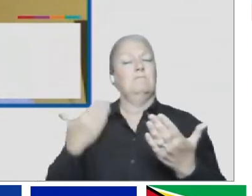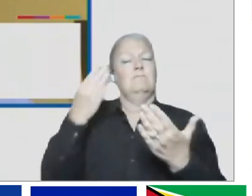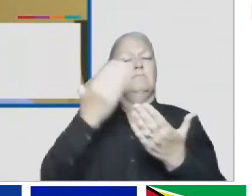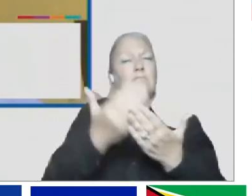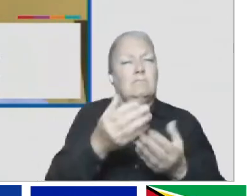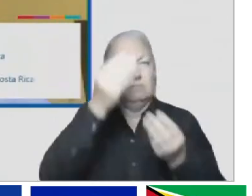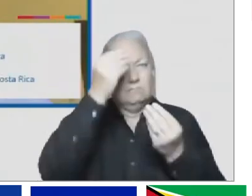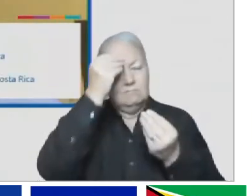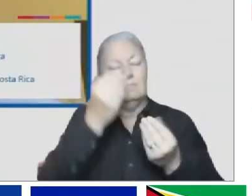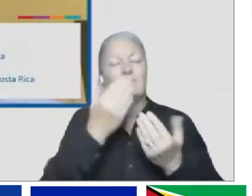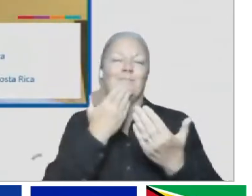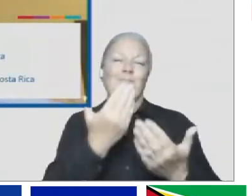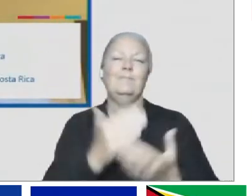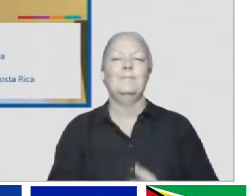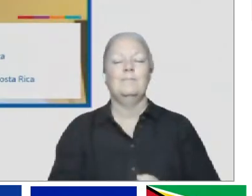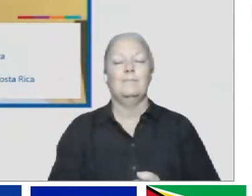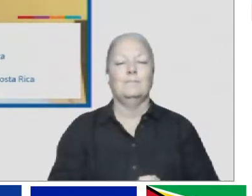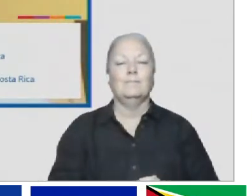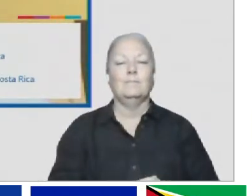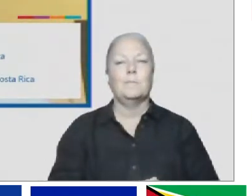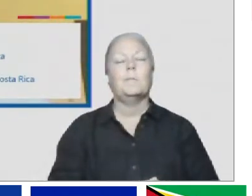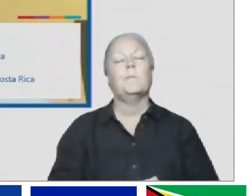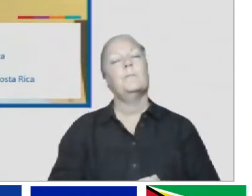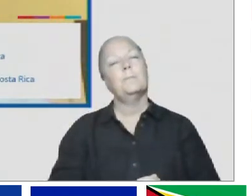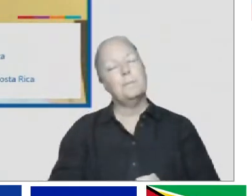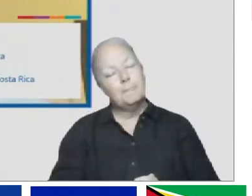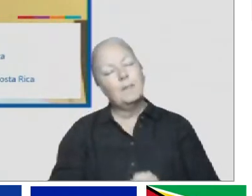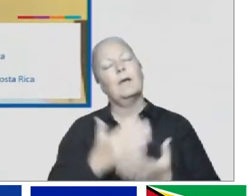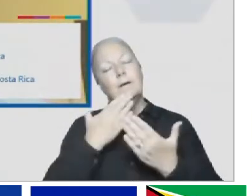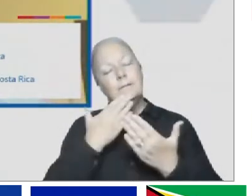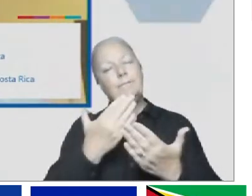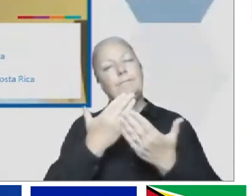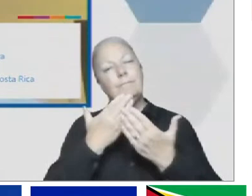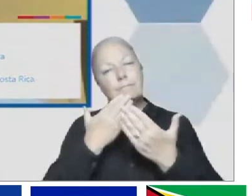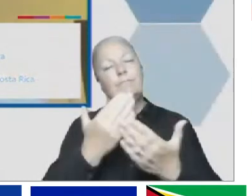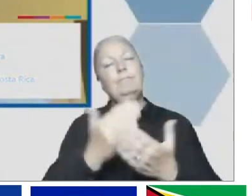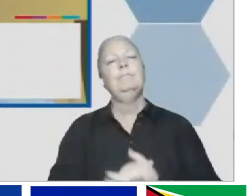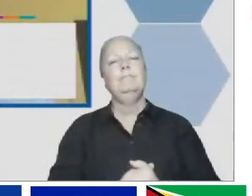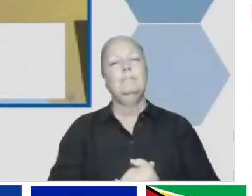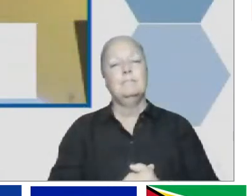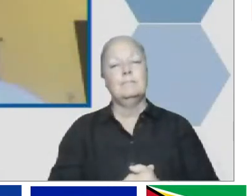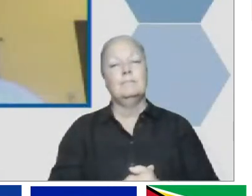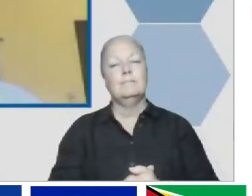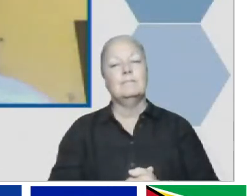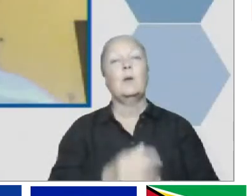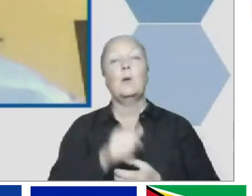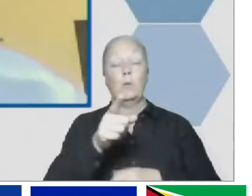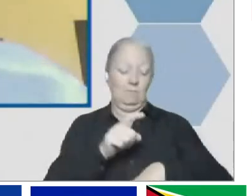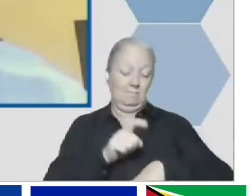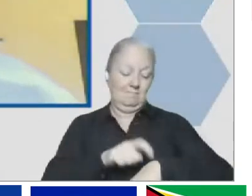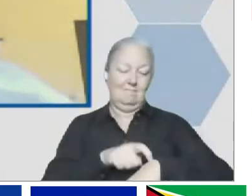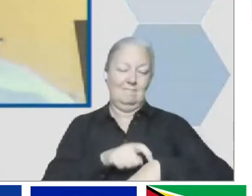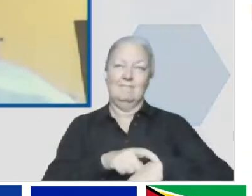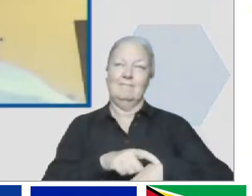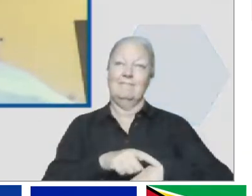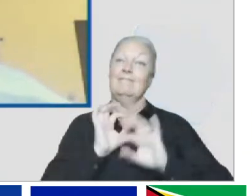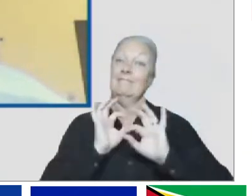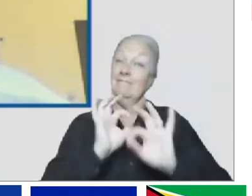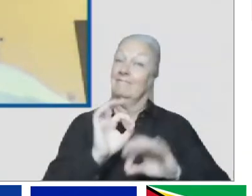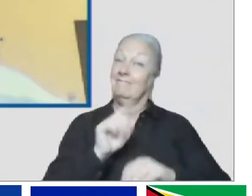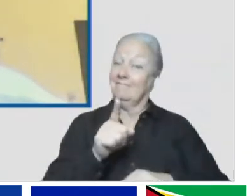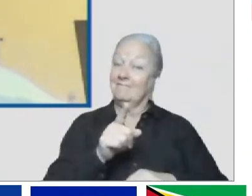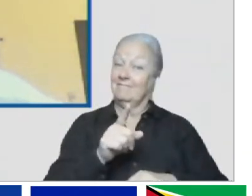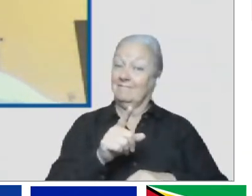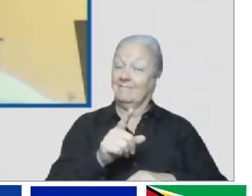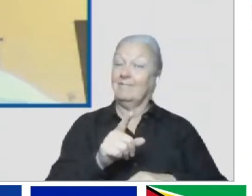Thank you so much, Sergio. And you did keep within the 7 minutes. I was going to give you 8 if